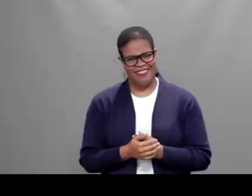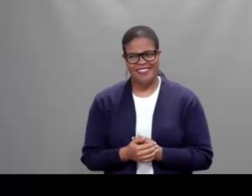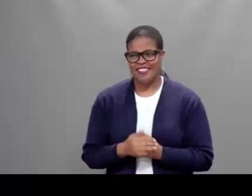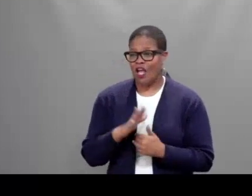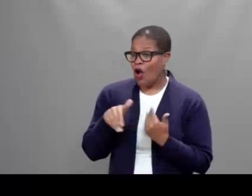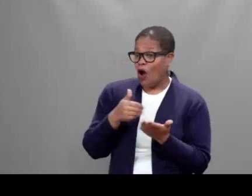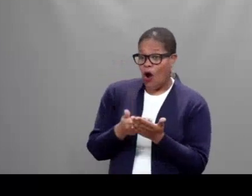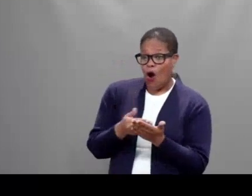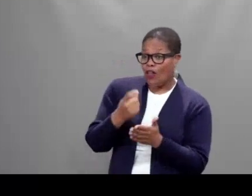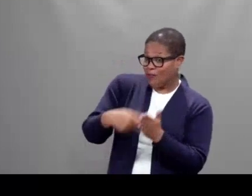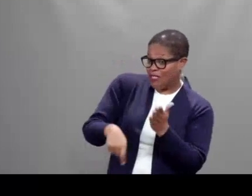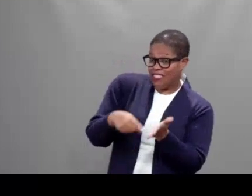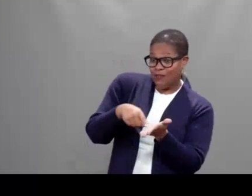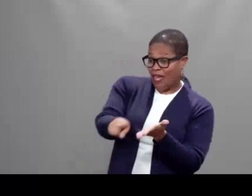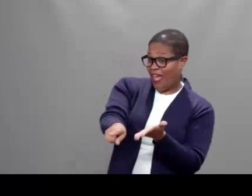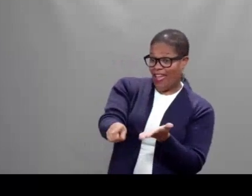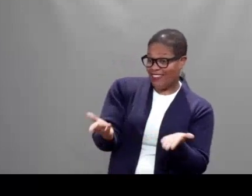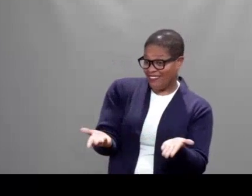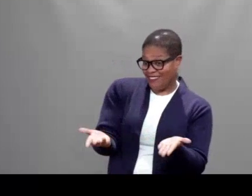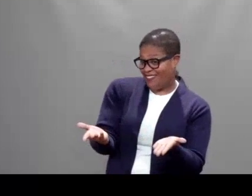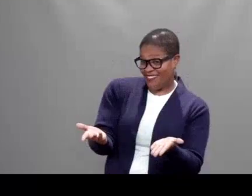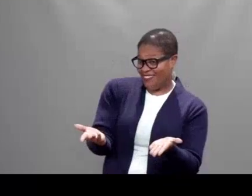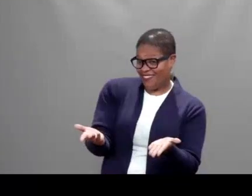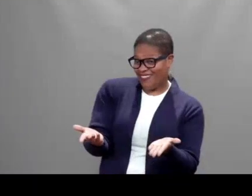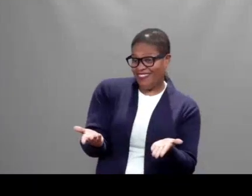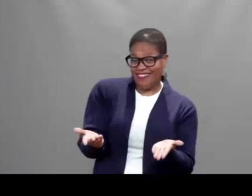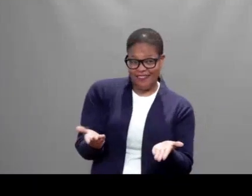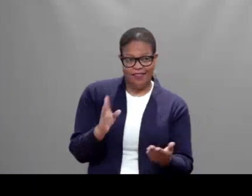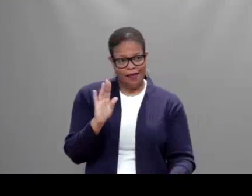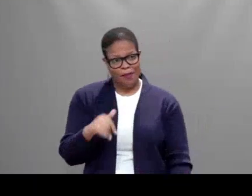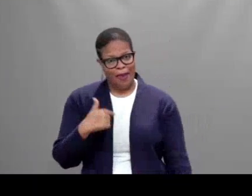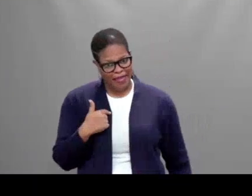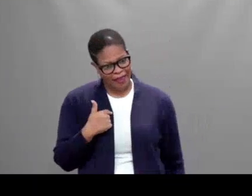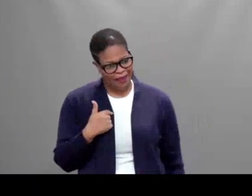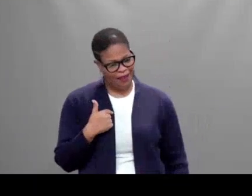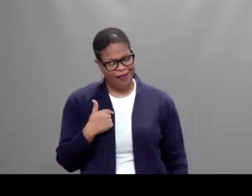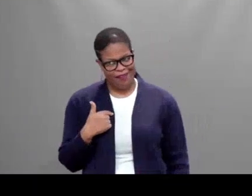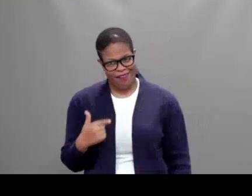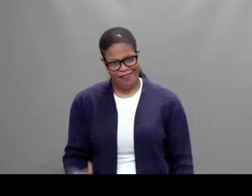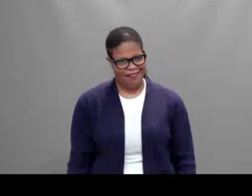All expenses paid? it. By me.